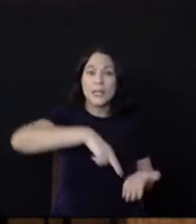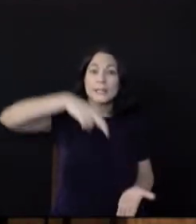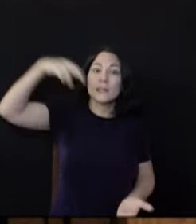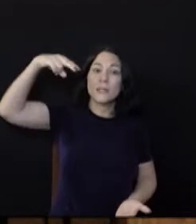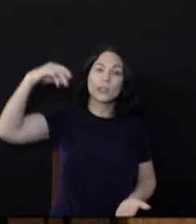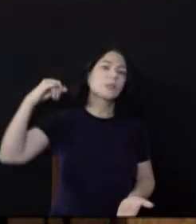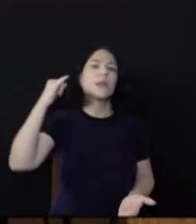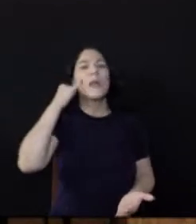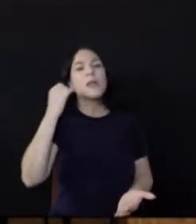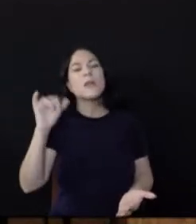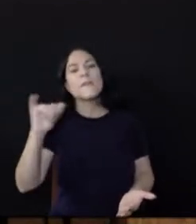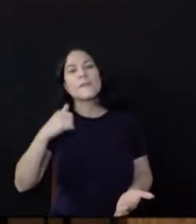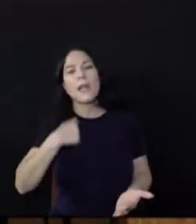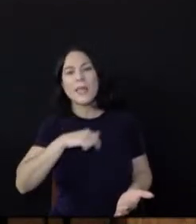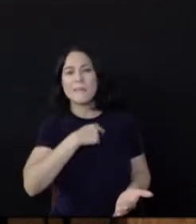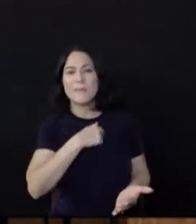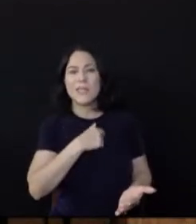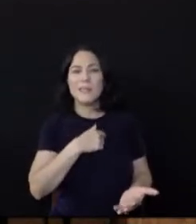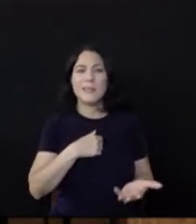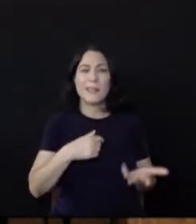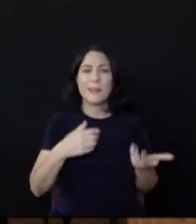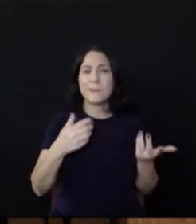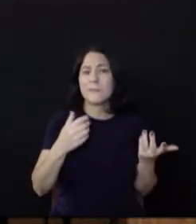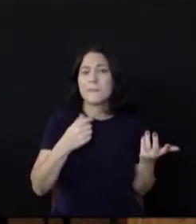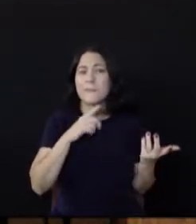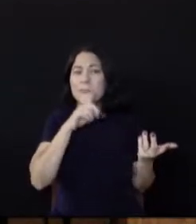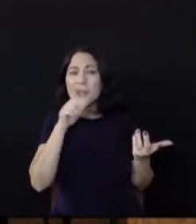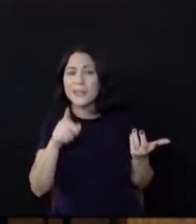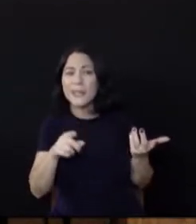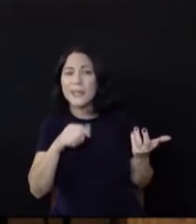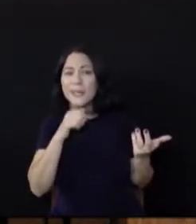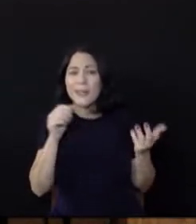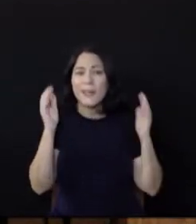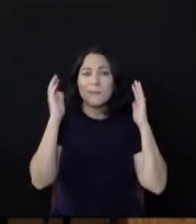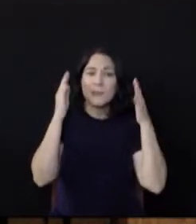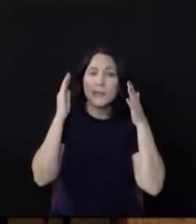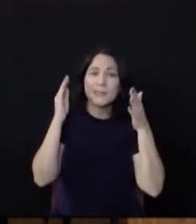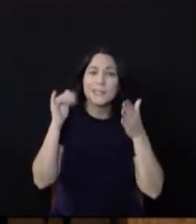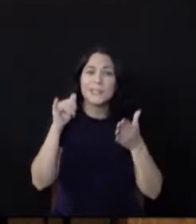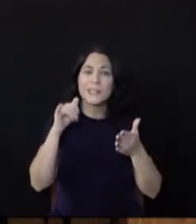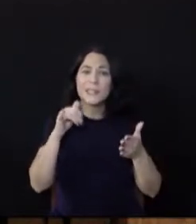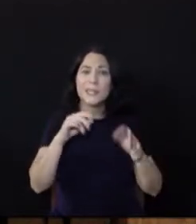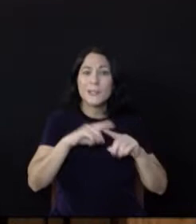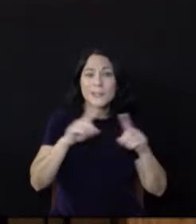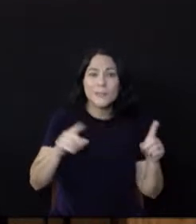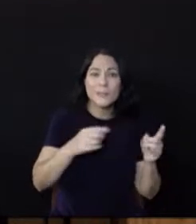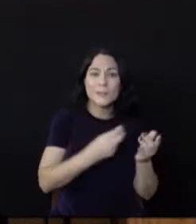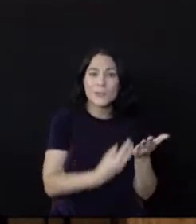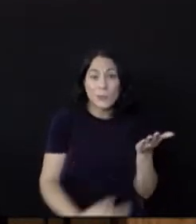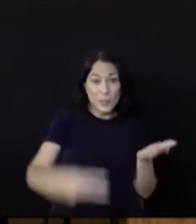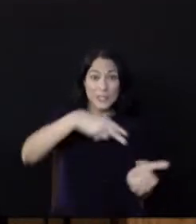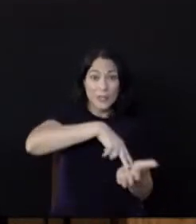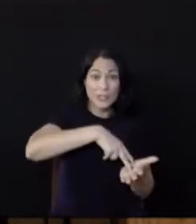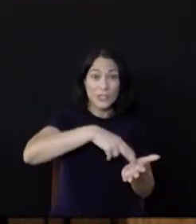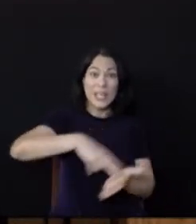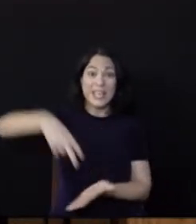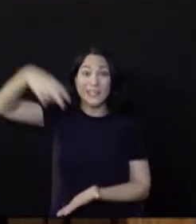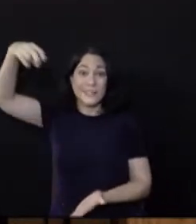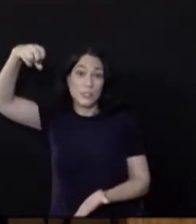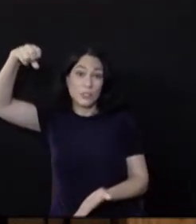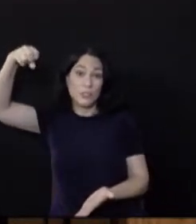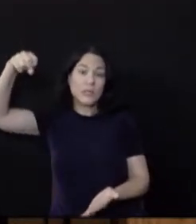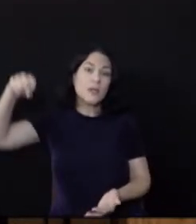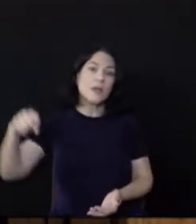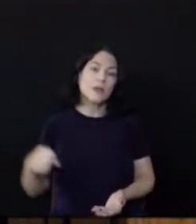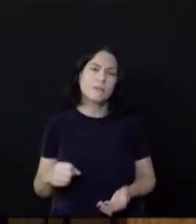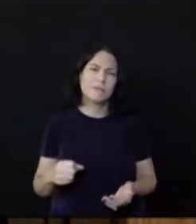you've spent most of your life not paying much attention to the difference between the resurrection and the ascension of Christ. And some might say, well, what's